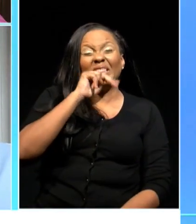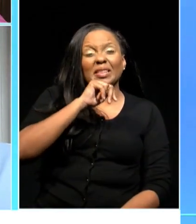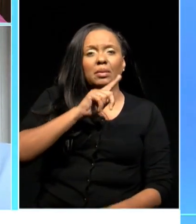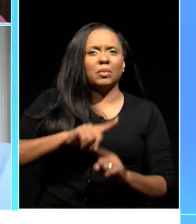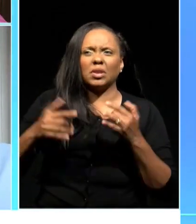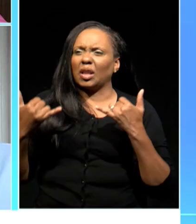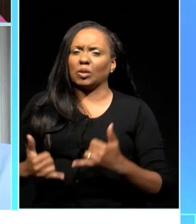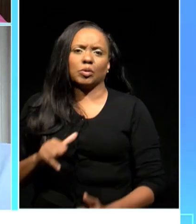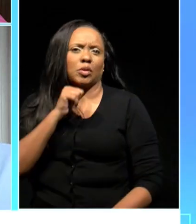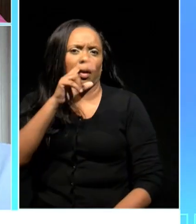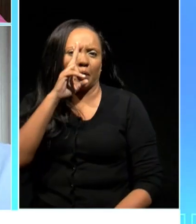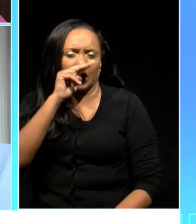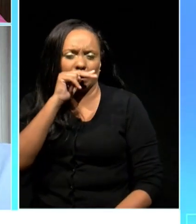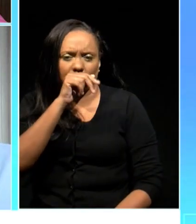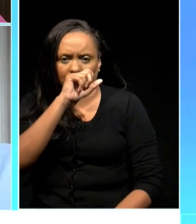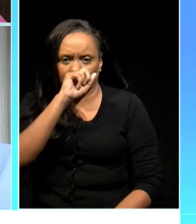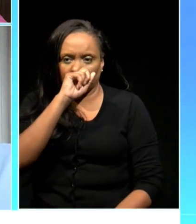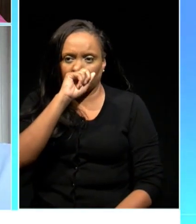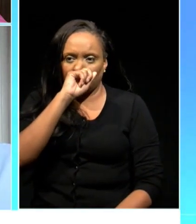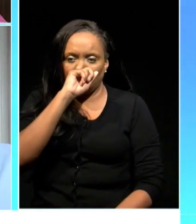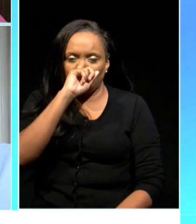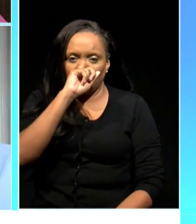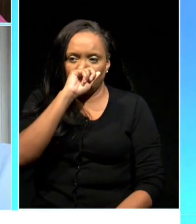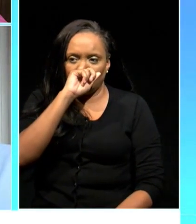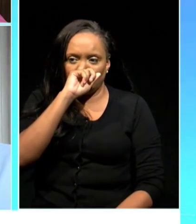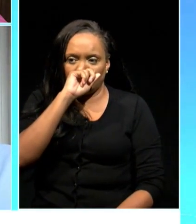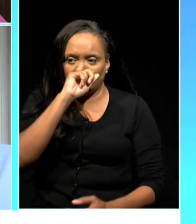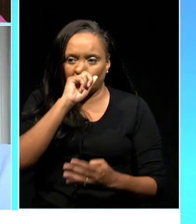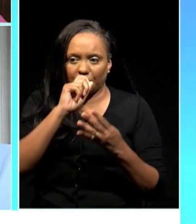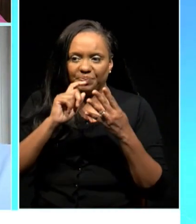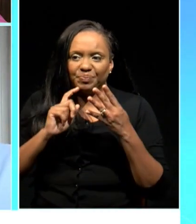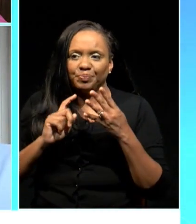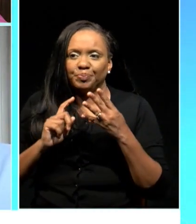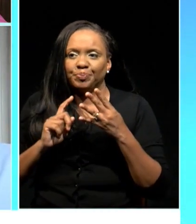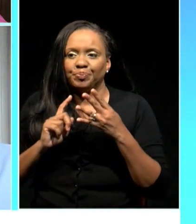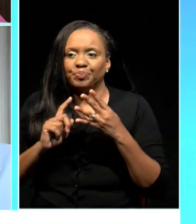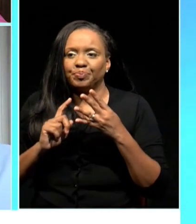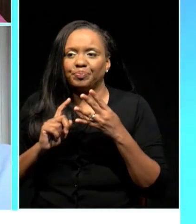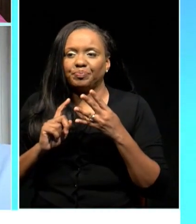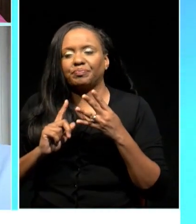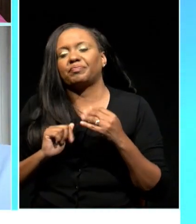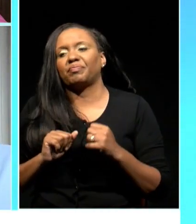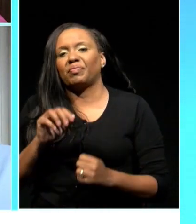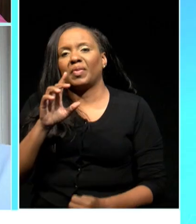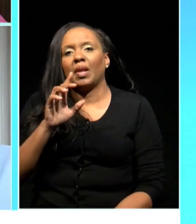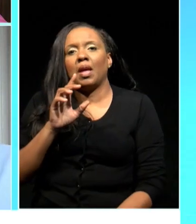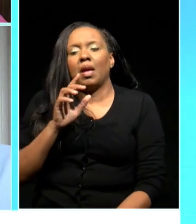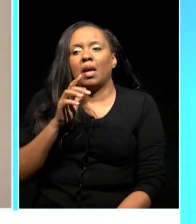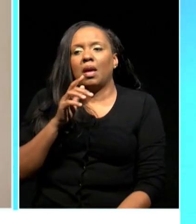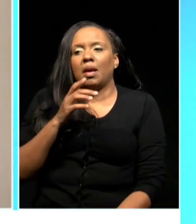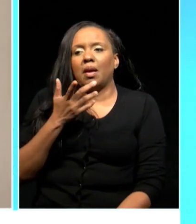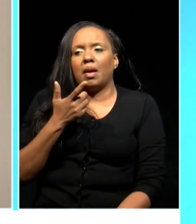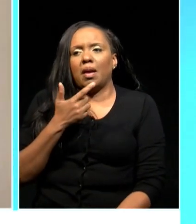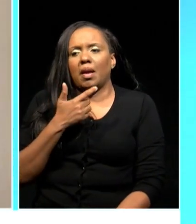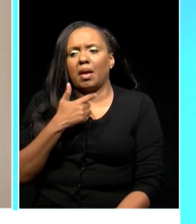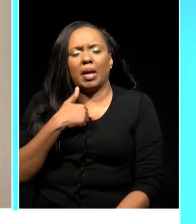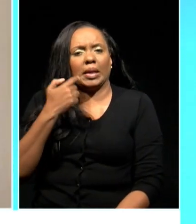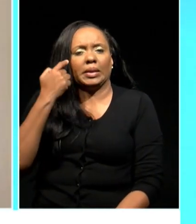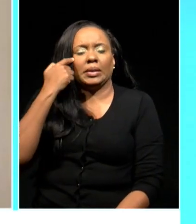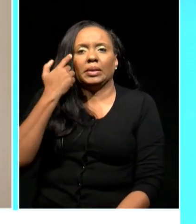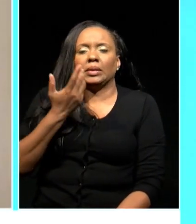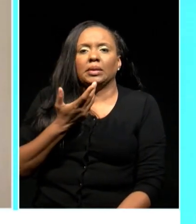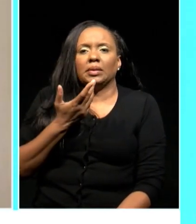2022? I'm going to start with you, Deborah. Well, interestingly enough, I think there was less